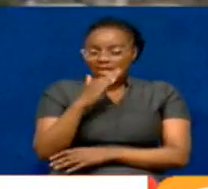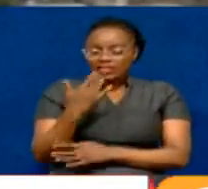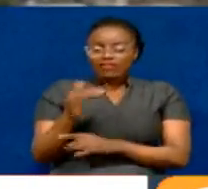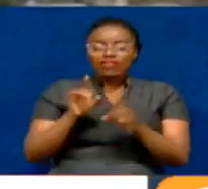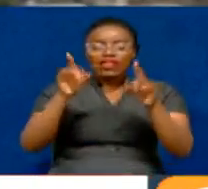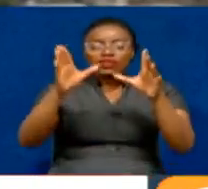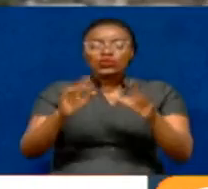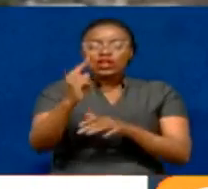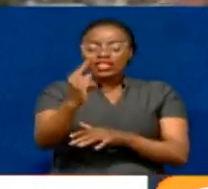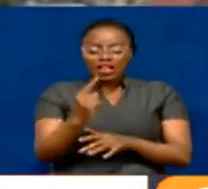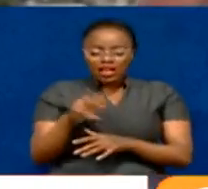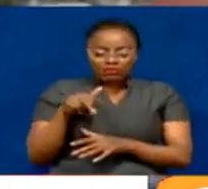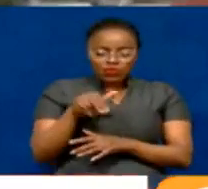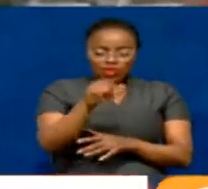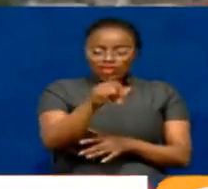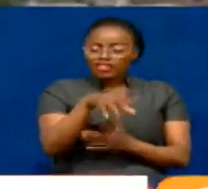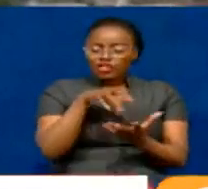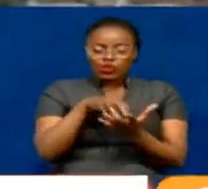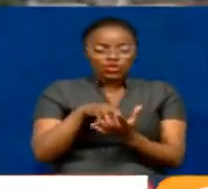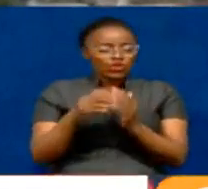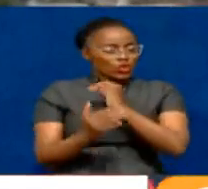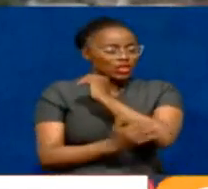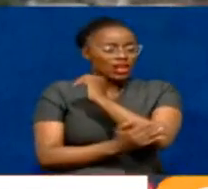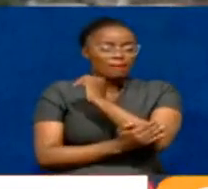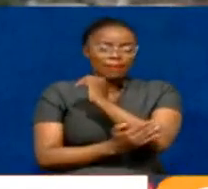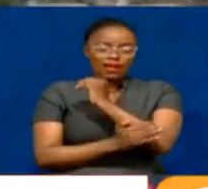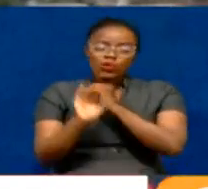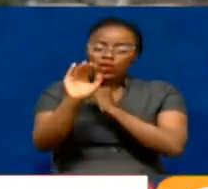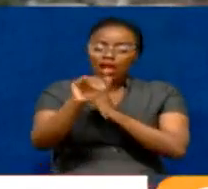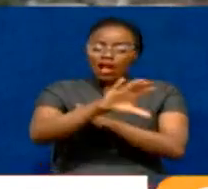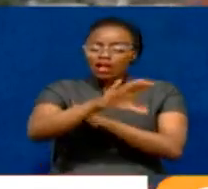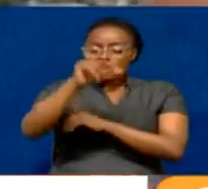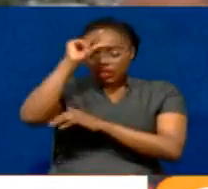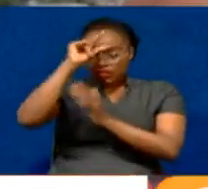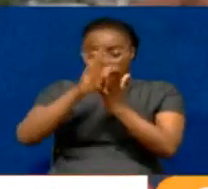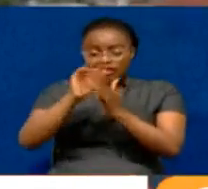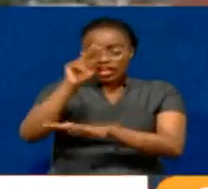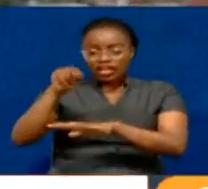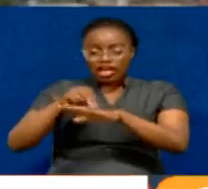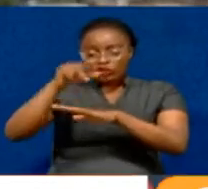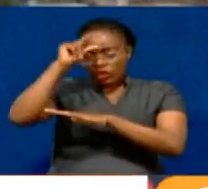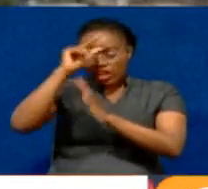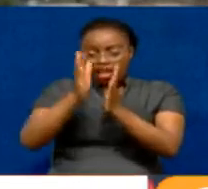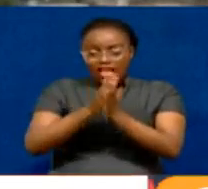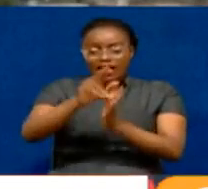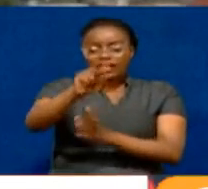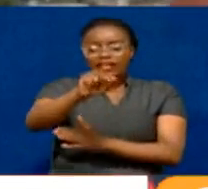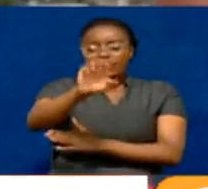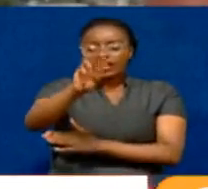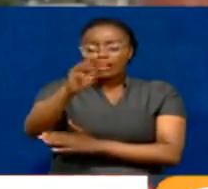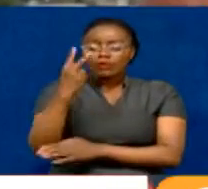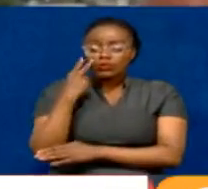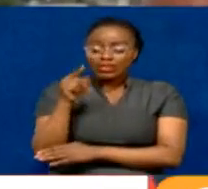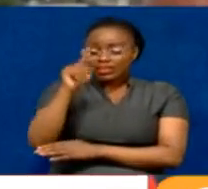tourists are walking in these conditions. So we request both the county government and the national government and NEMA take this